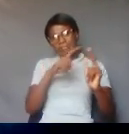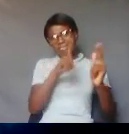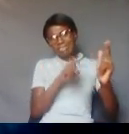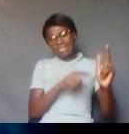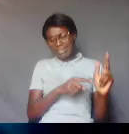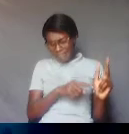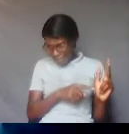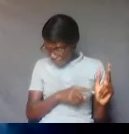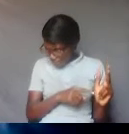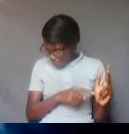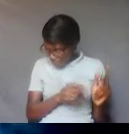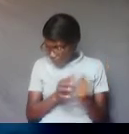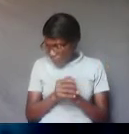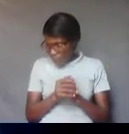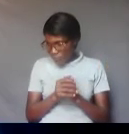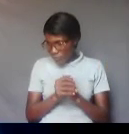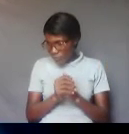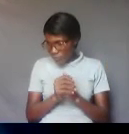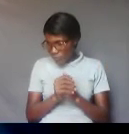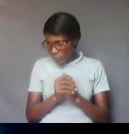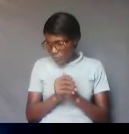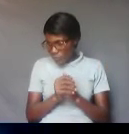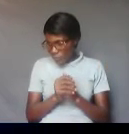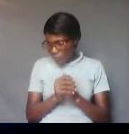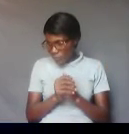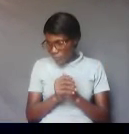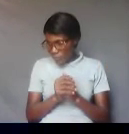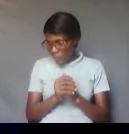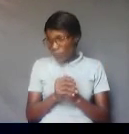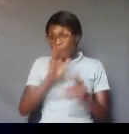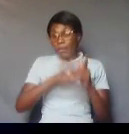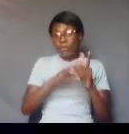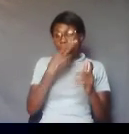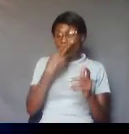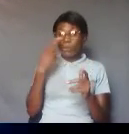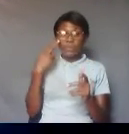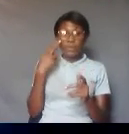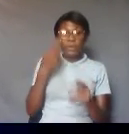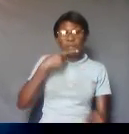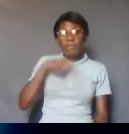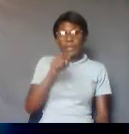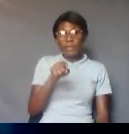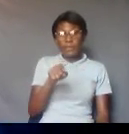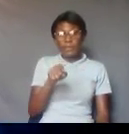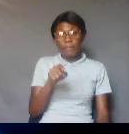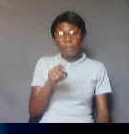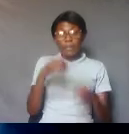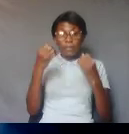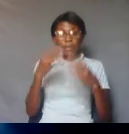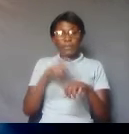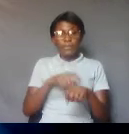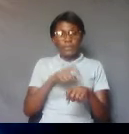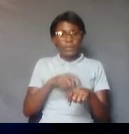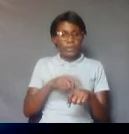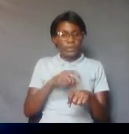parents? Which is, in most cases, when something is considered not the norm per